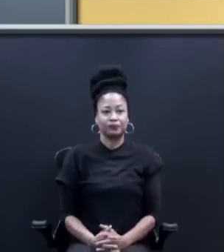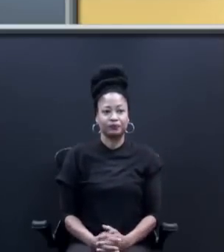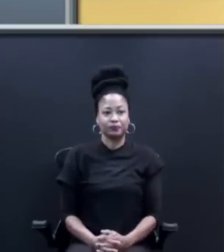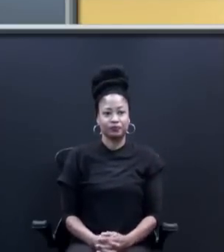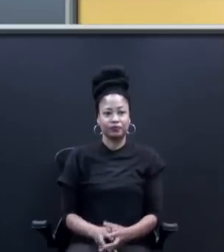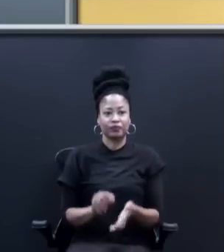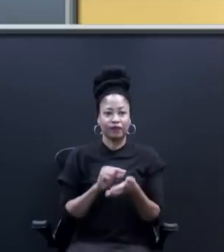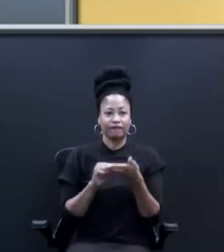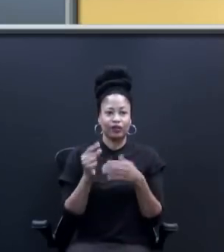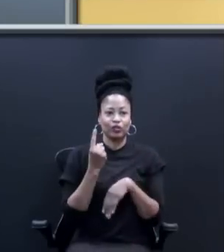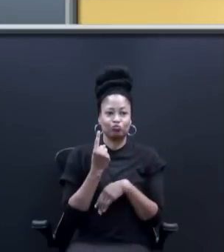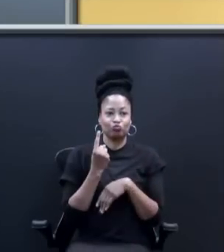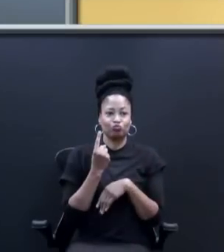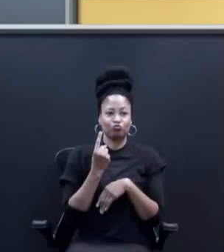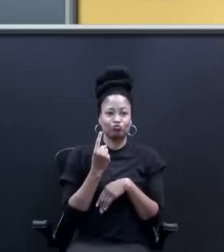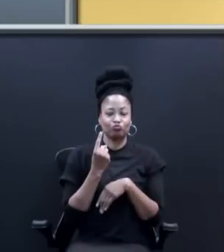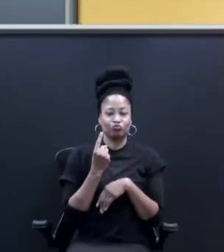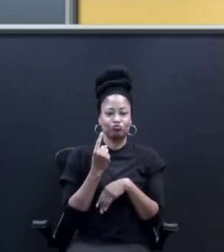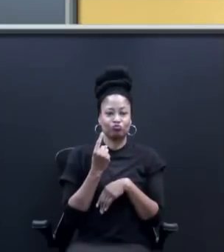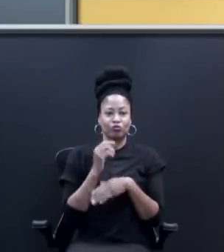And verse 1.